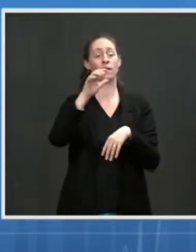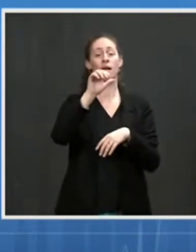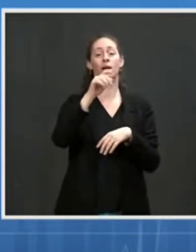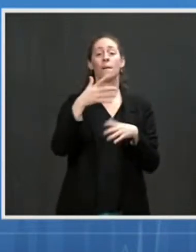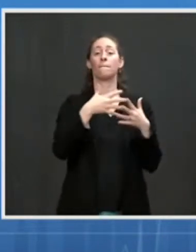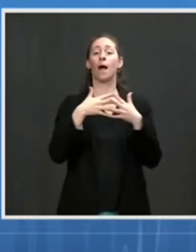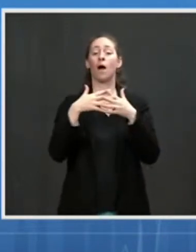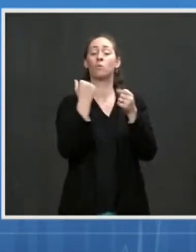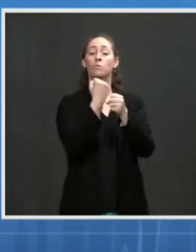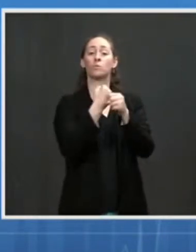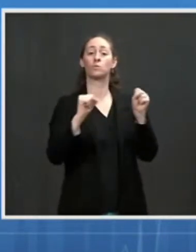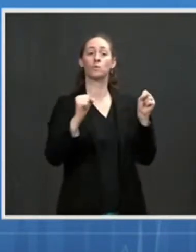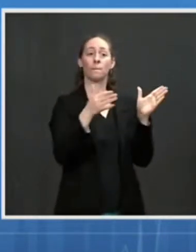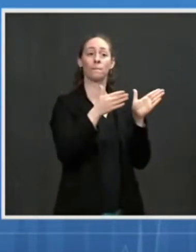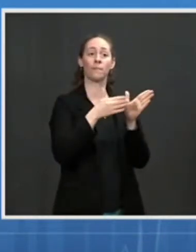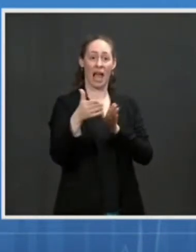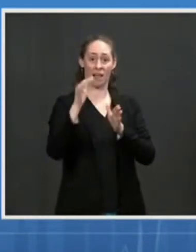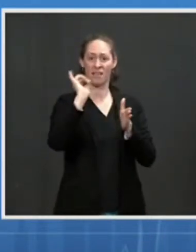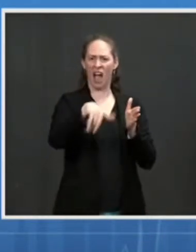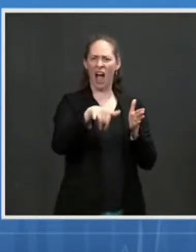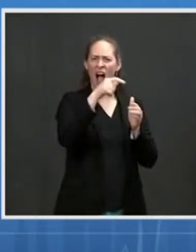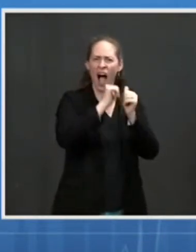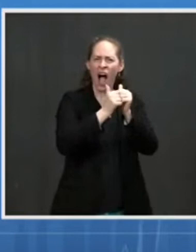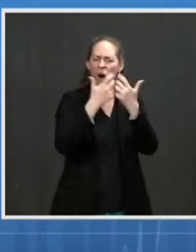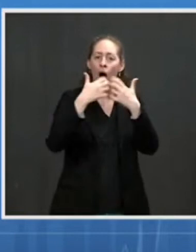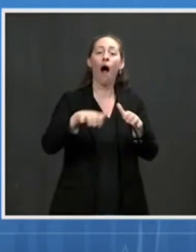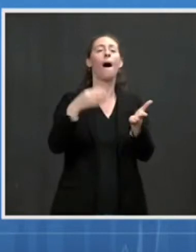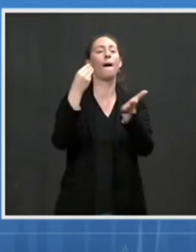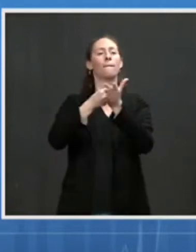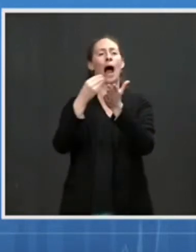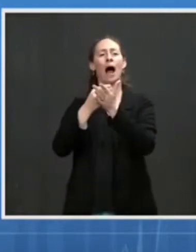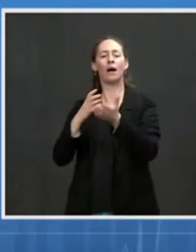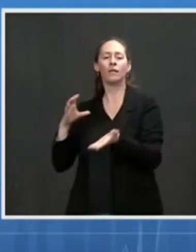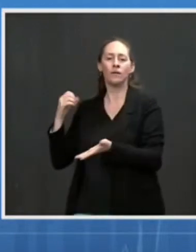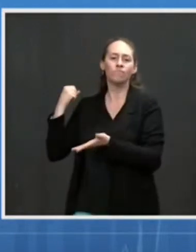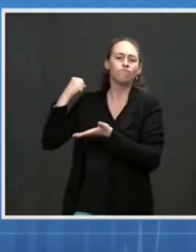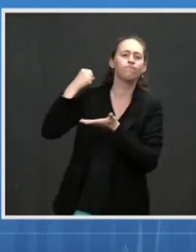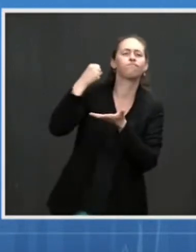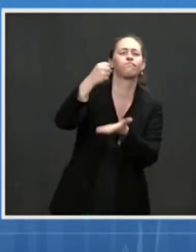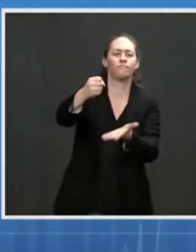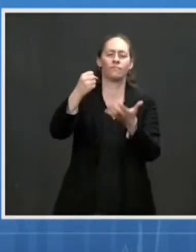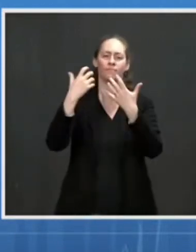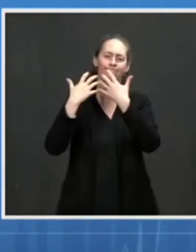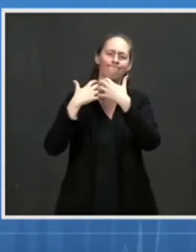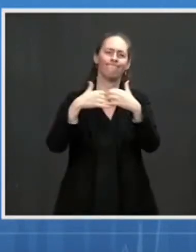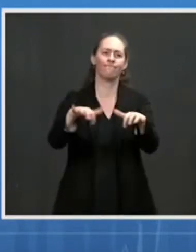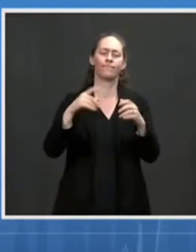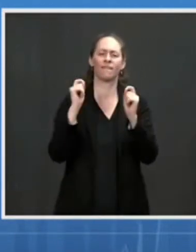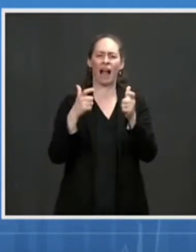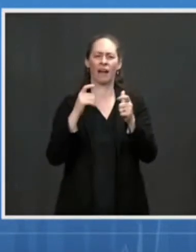activity, fully implement this strategy, and put the pandemic behind us.